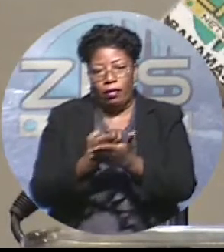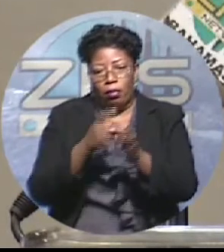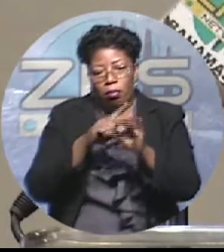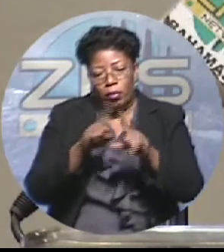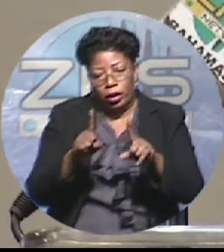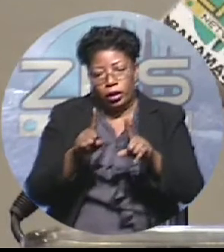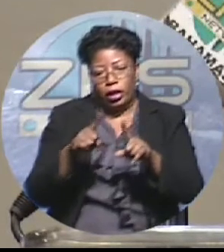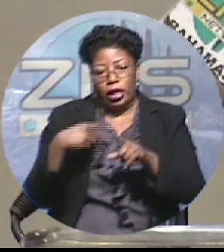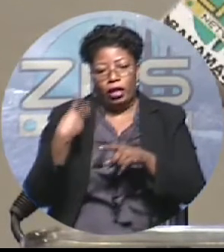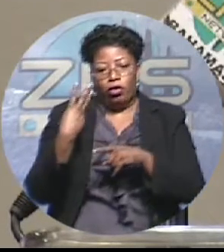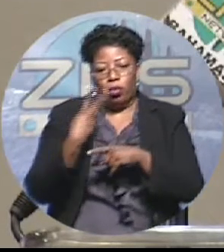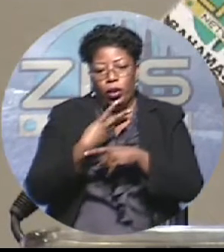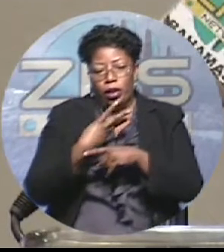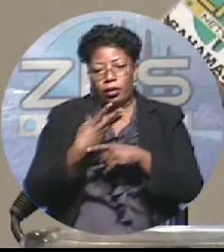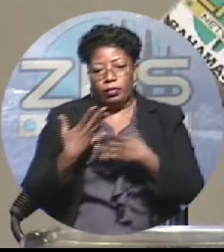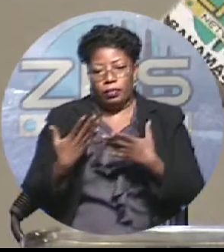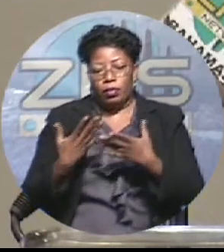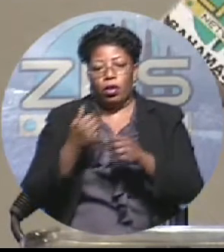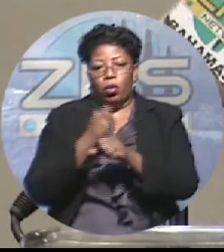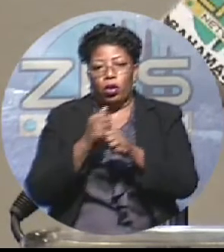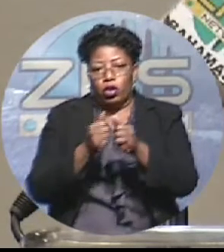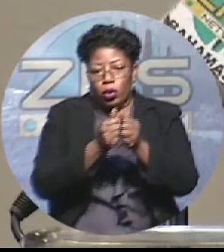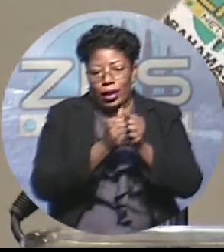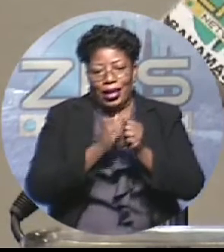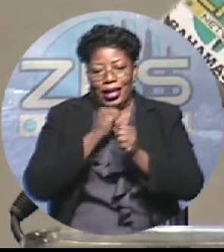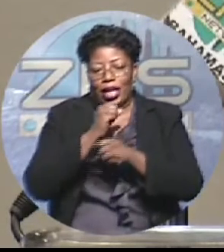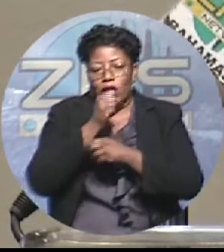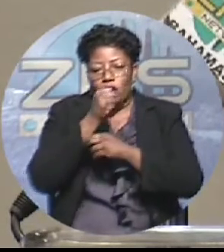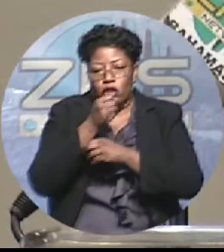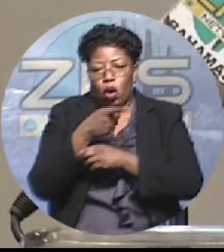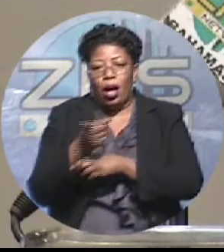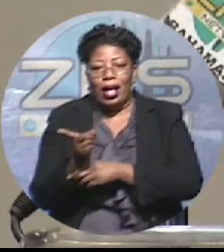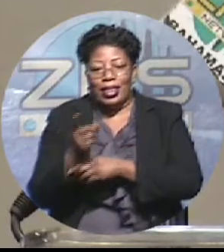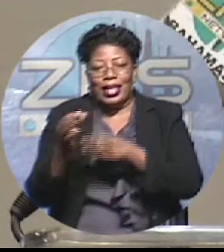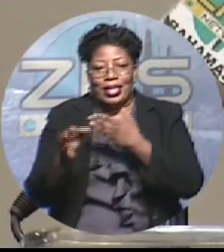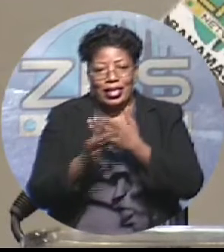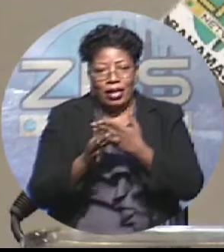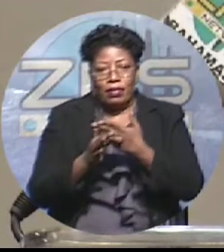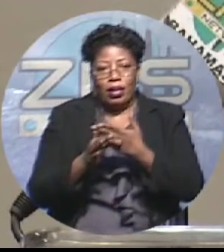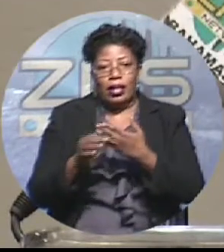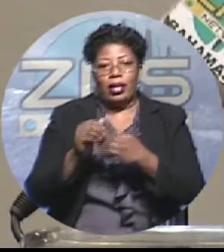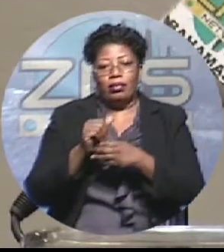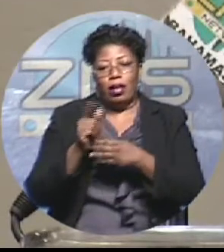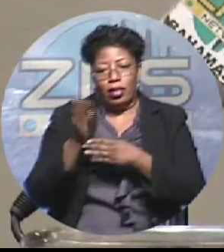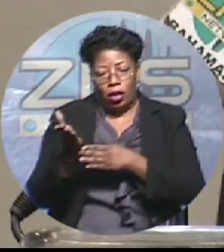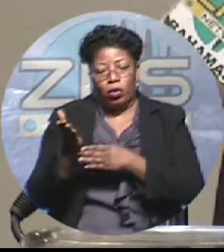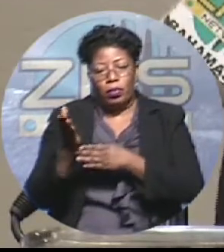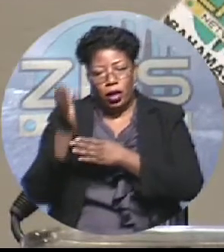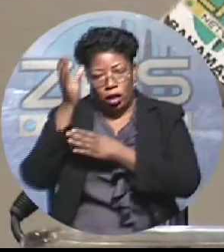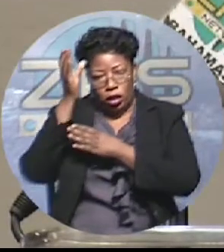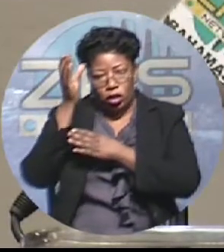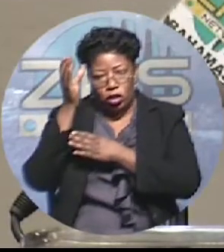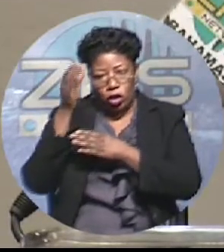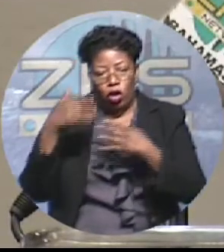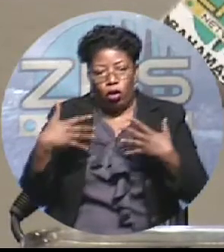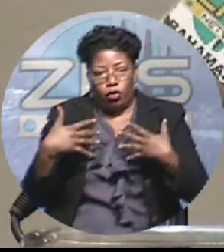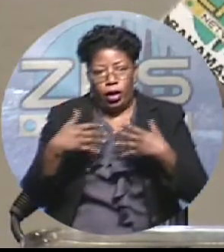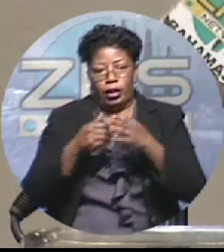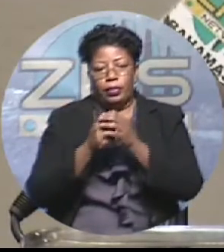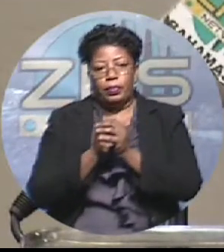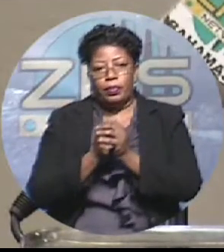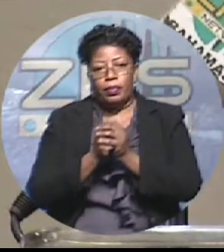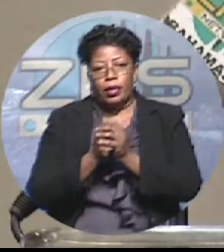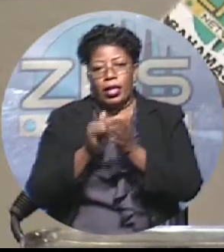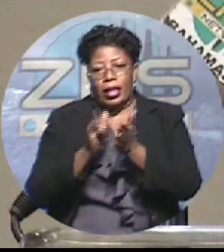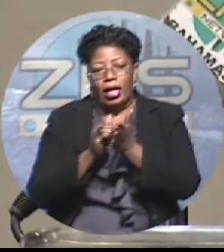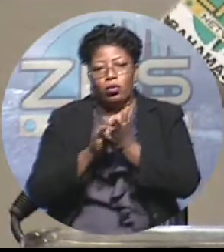we, working together, can't assure their safety, of course, they're going to be concerned. And that is what